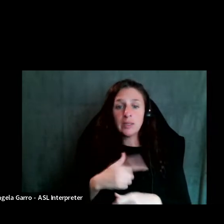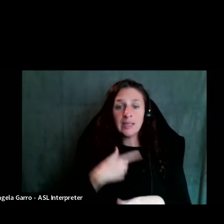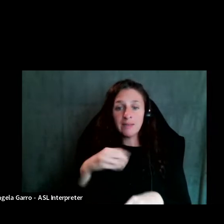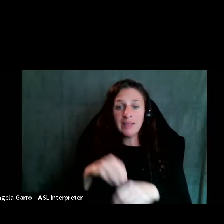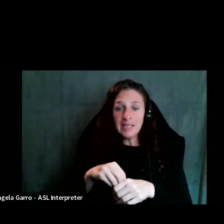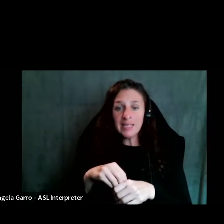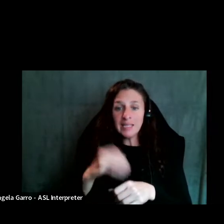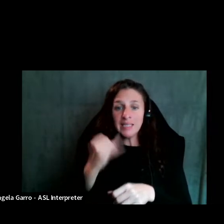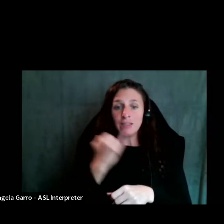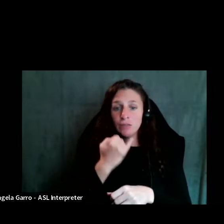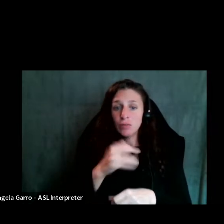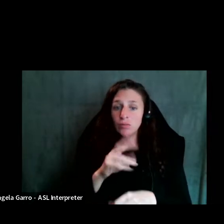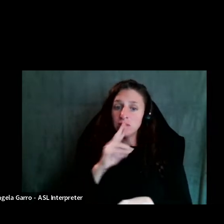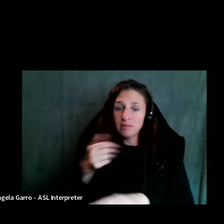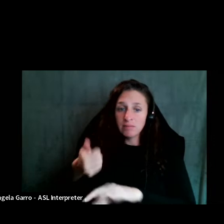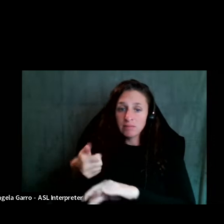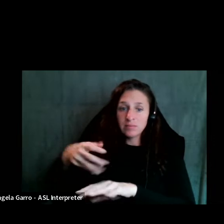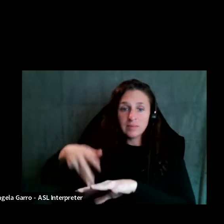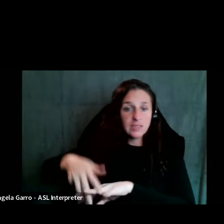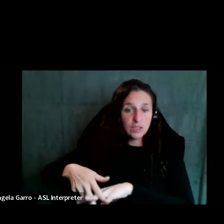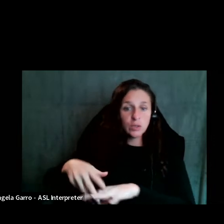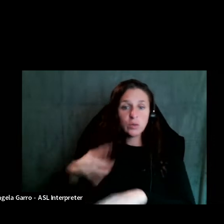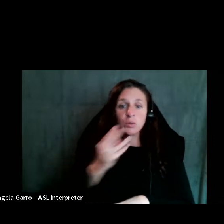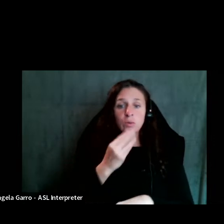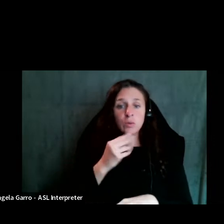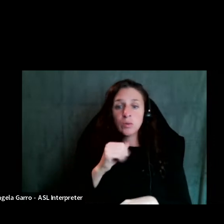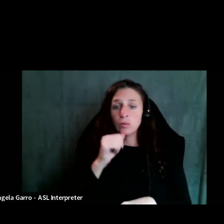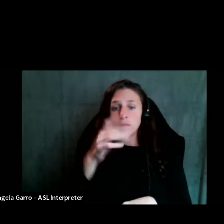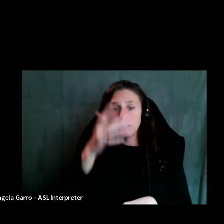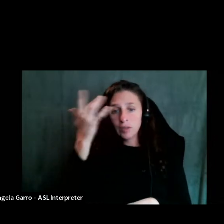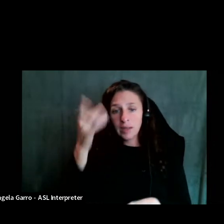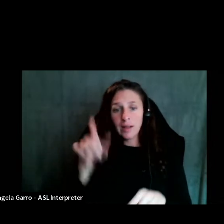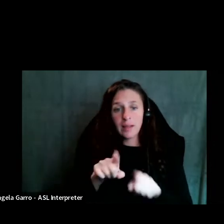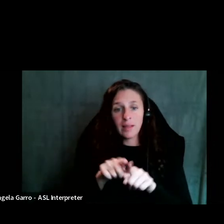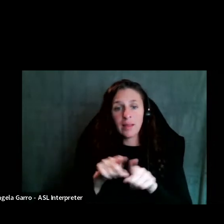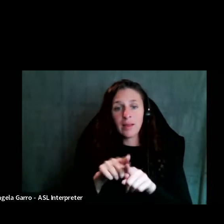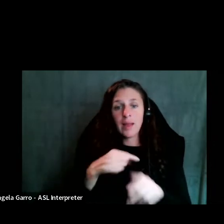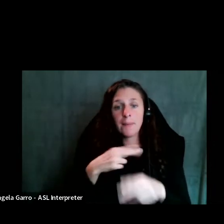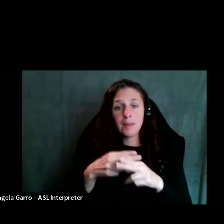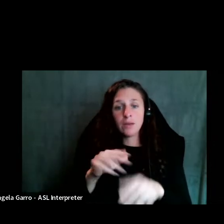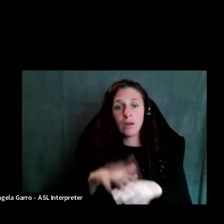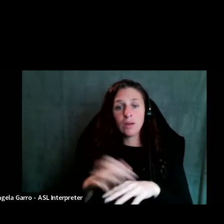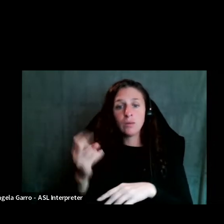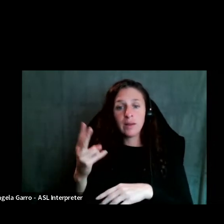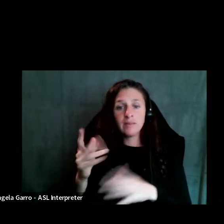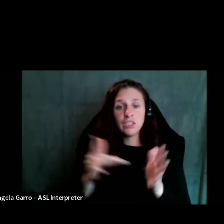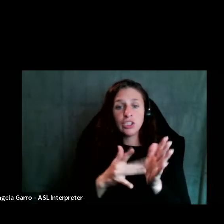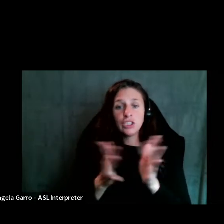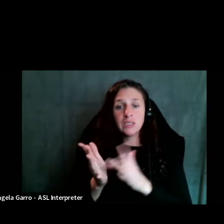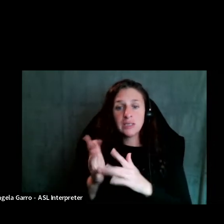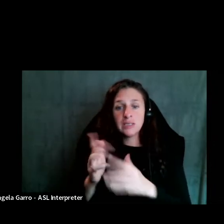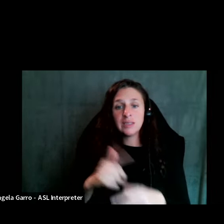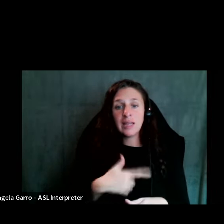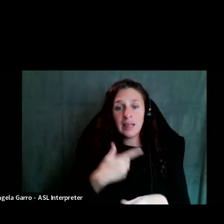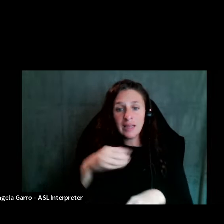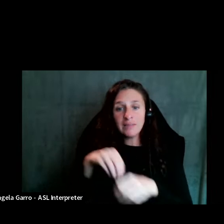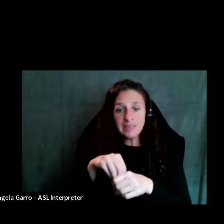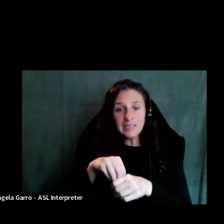indigenous Jews. Don't forget, as I mentioned on the 12th, that Jesus lived and died in Israel as a